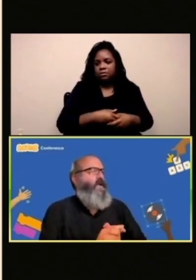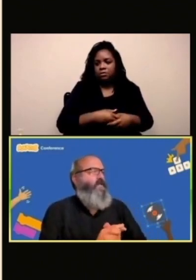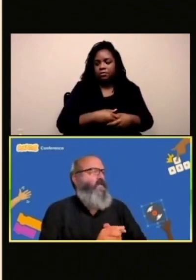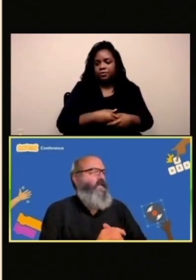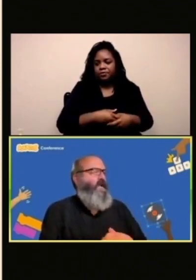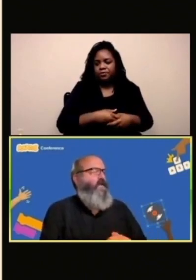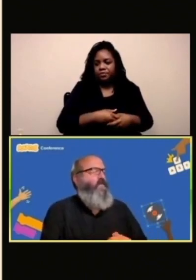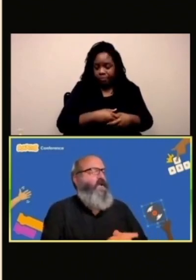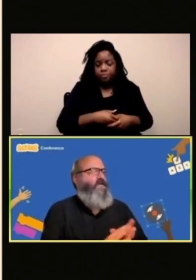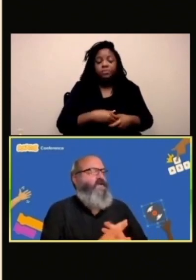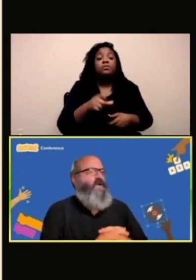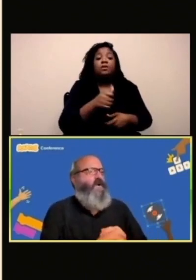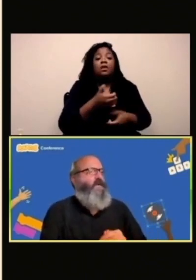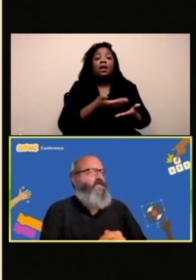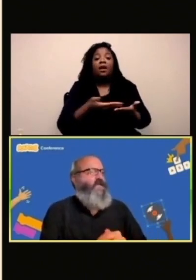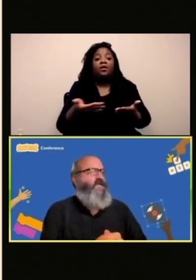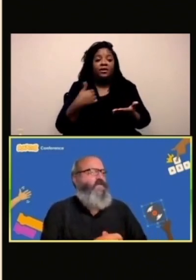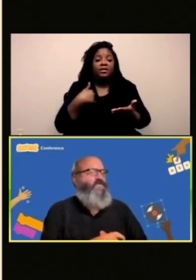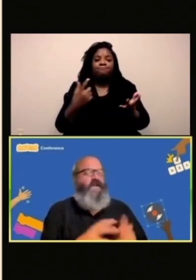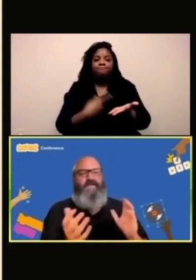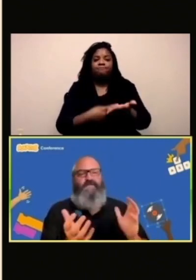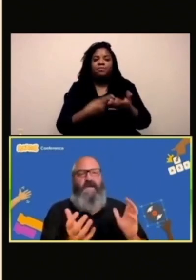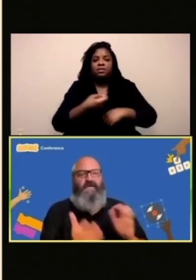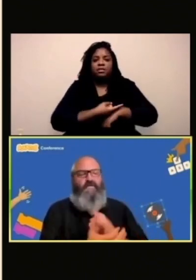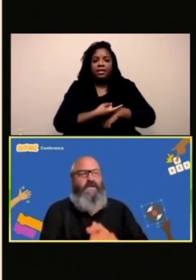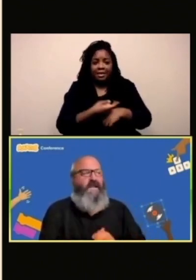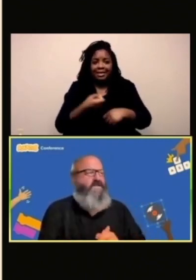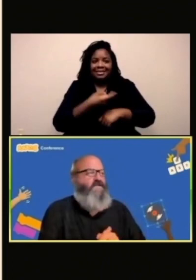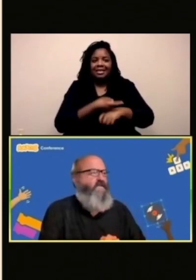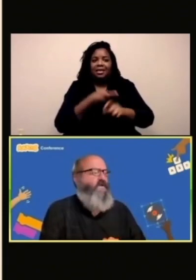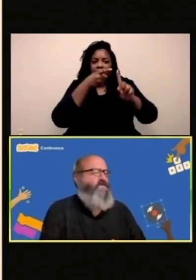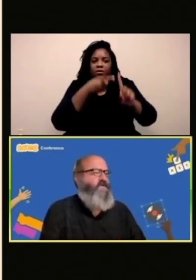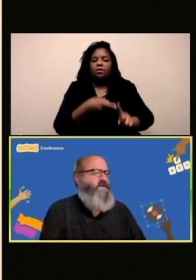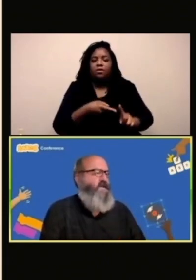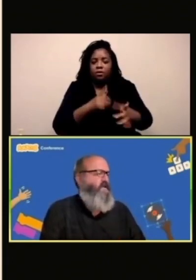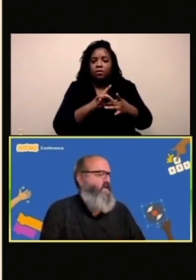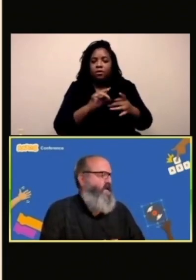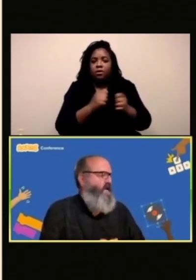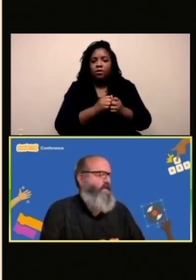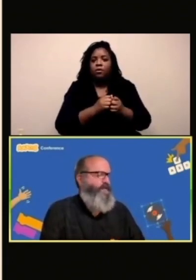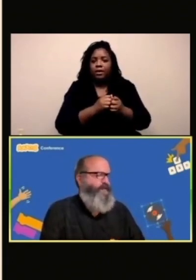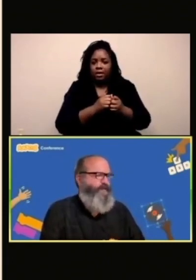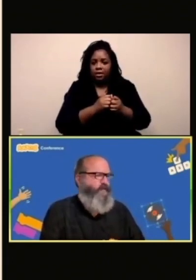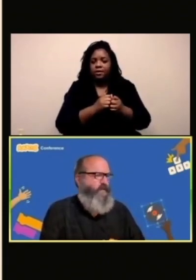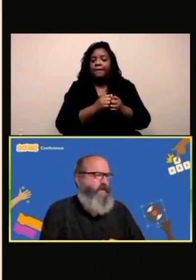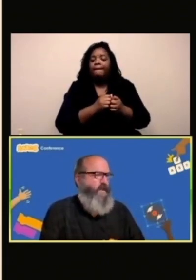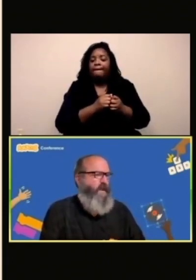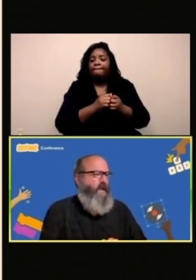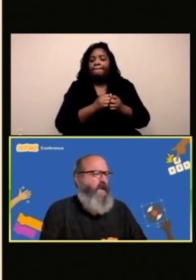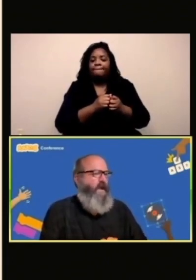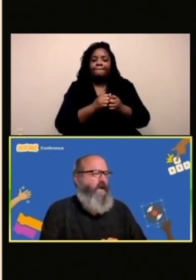So another thing that I wanted to talk about today. So today's objectives related to those particular